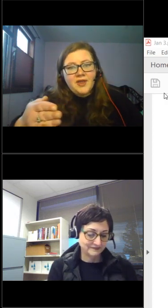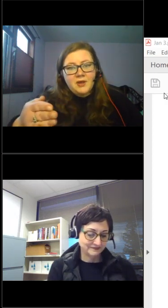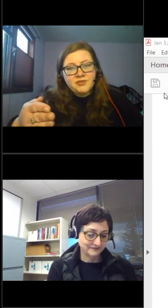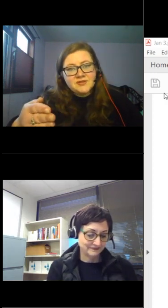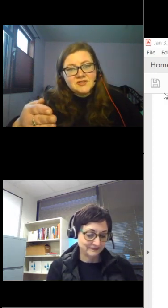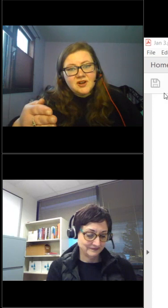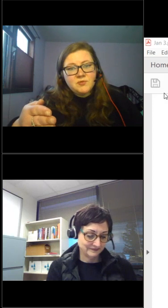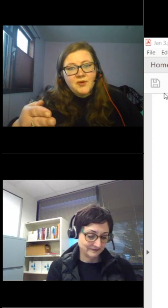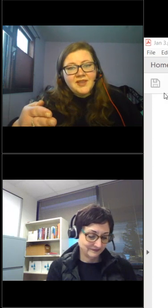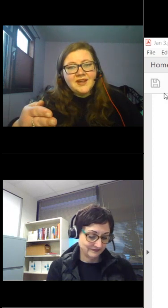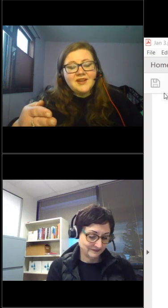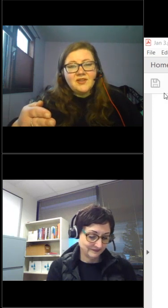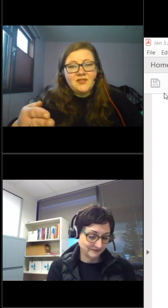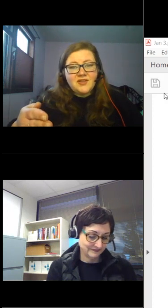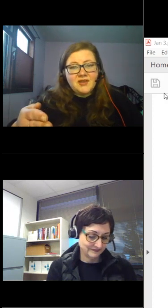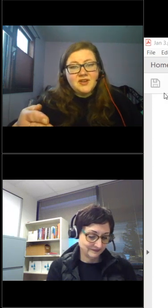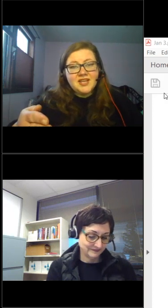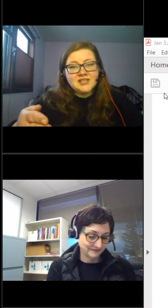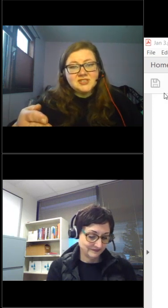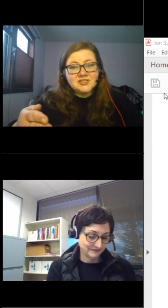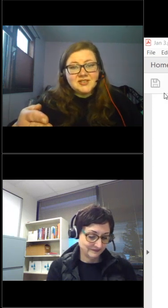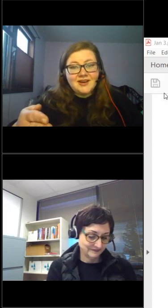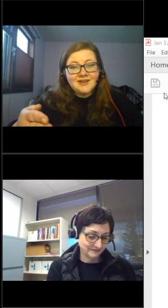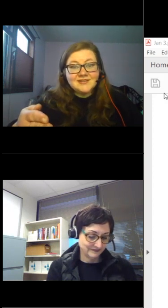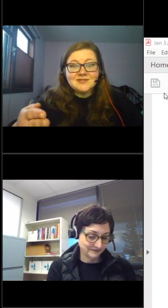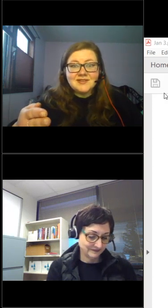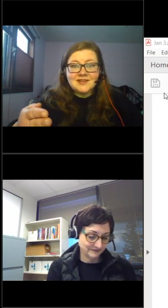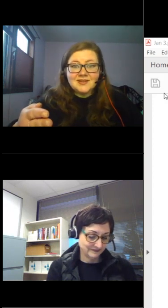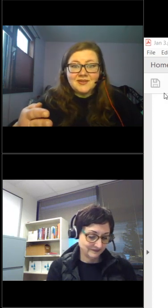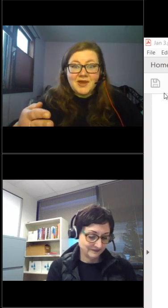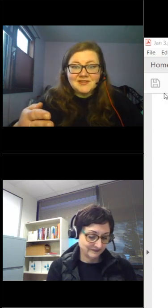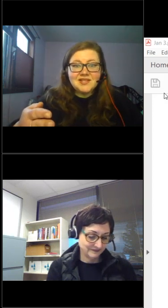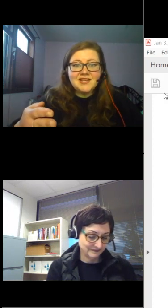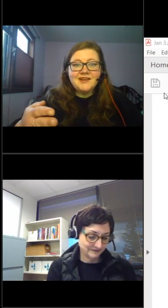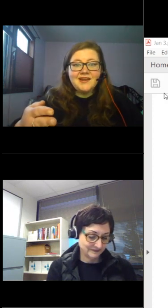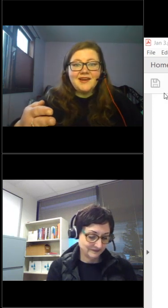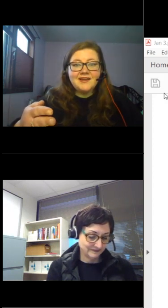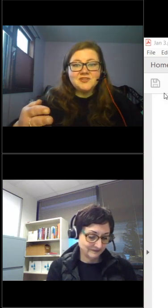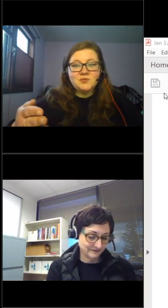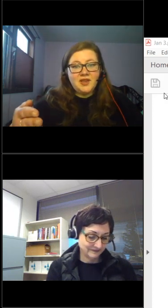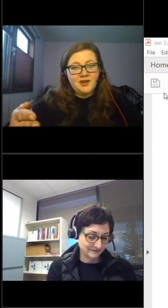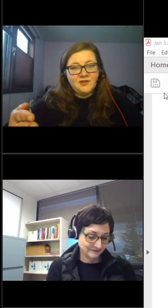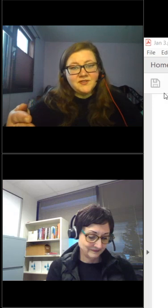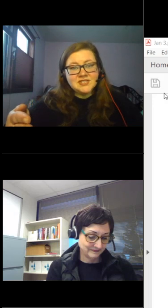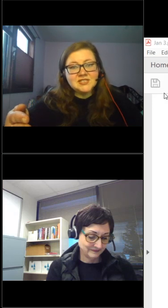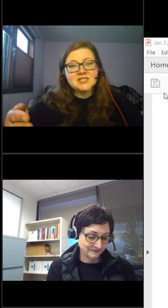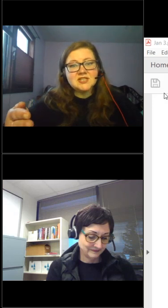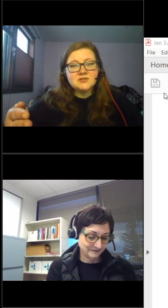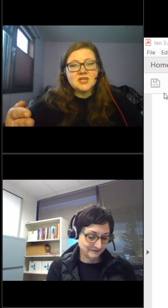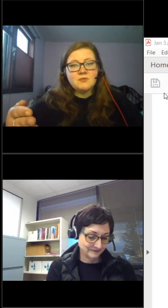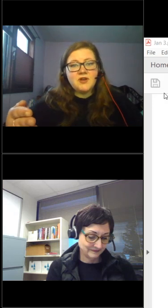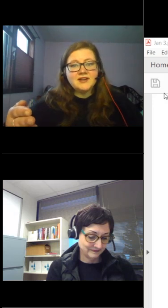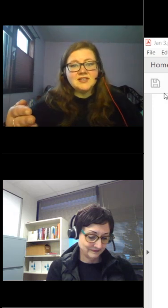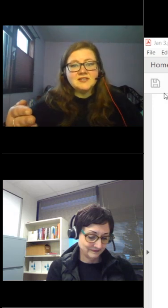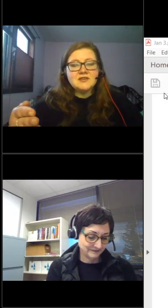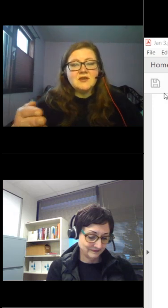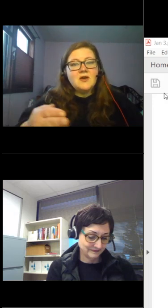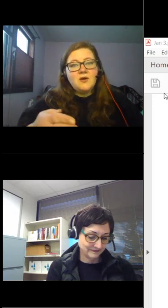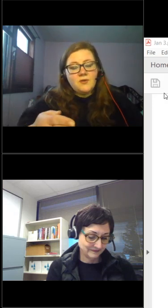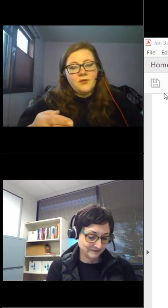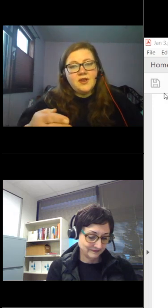the way up through a certain point, and then the communications got a little messy, and you may have discontinued that